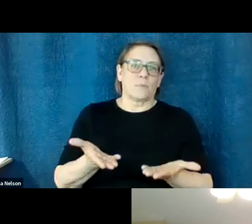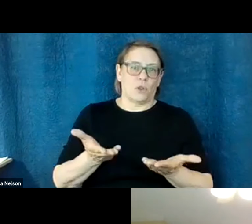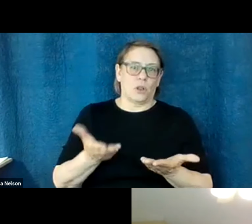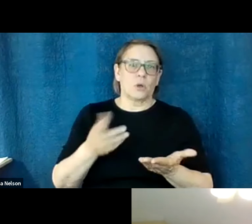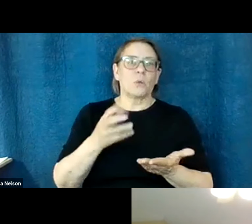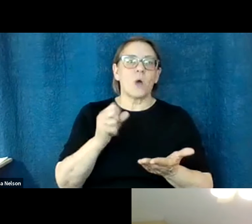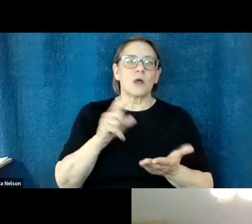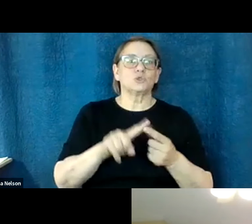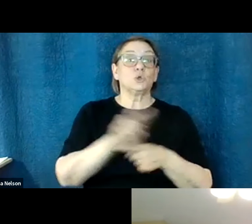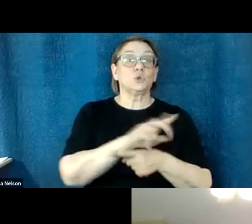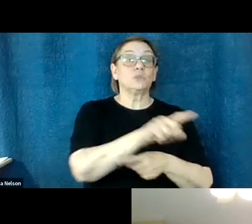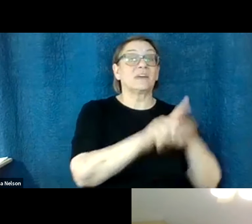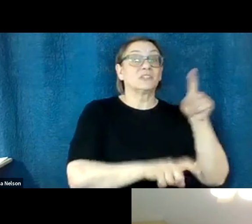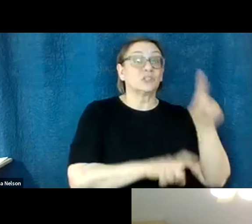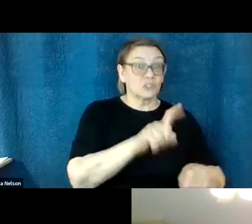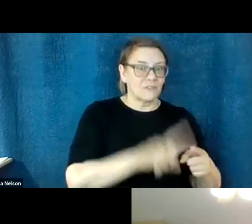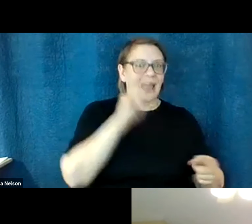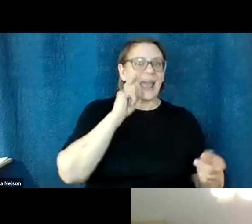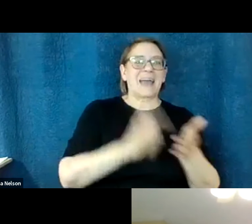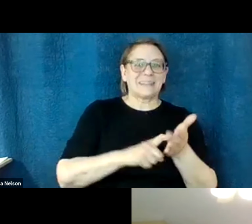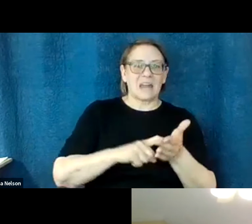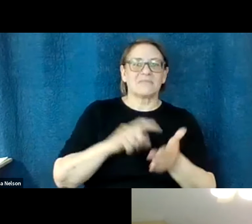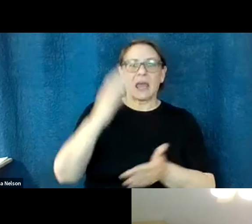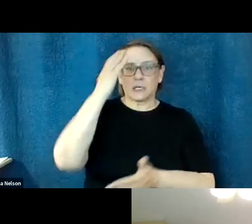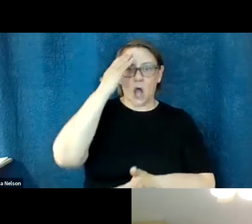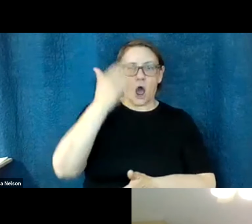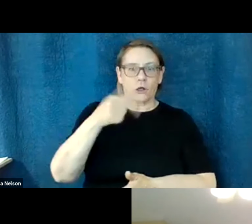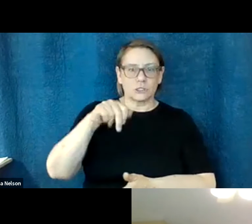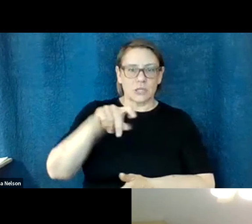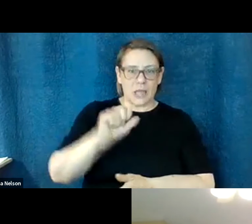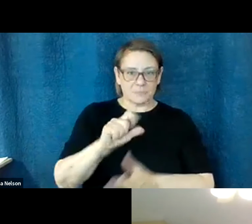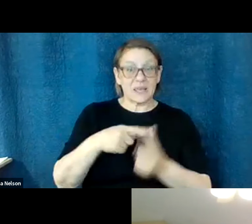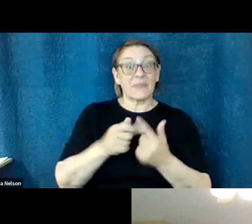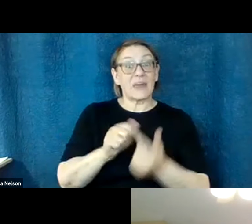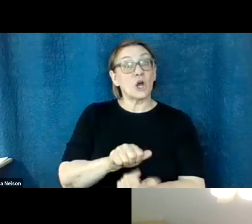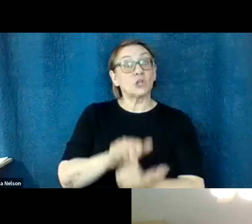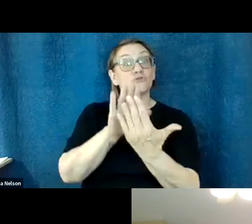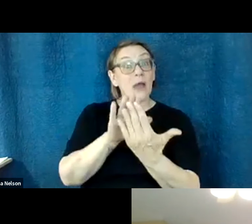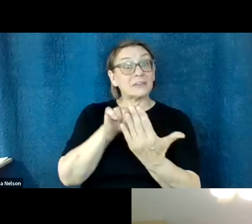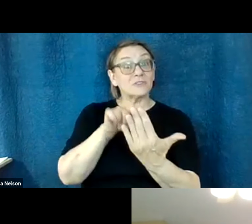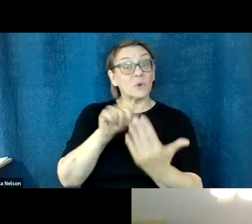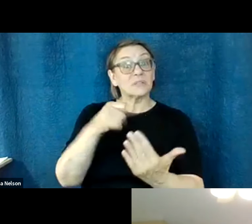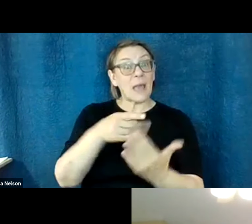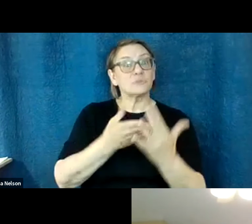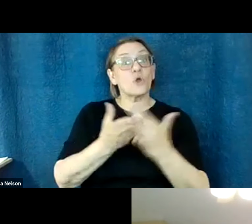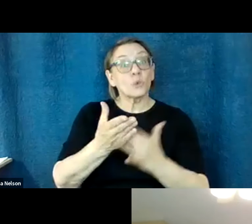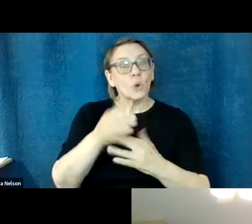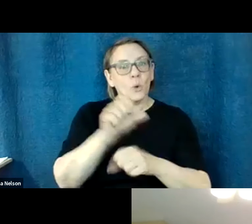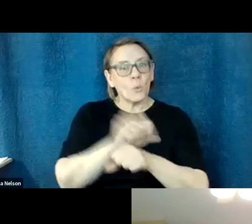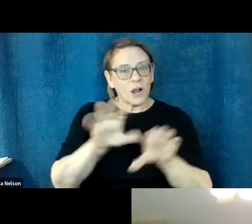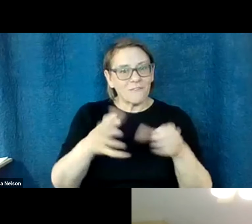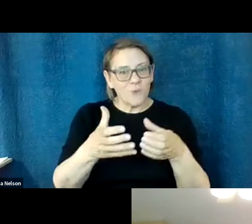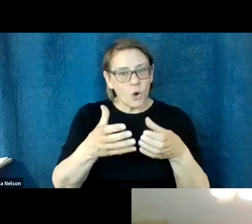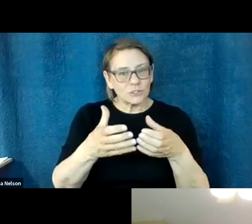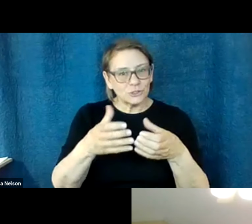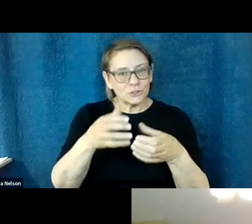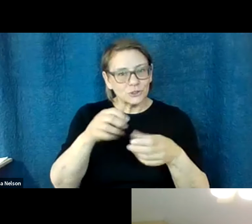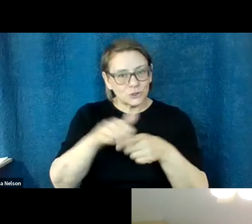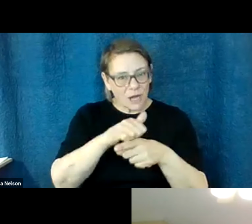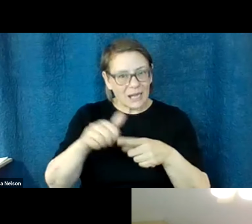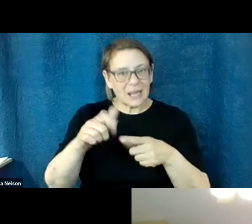survey as baseline, identify where the knowledge gaps are, address those gaps through workforce training, and the results will also be